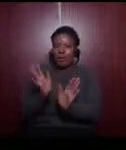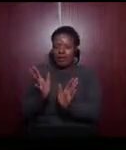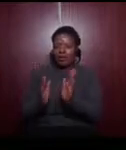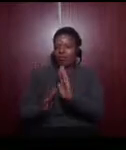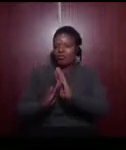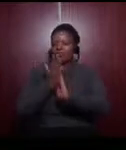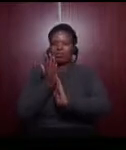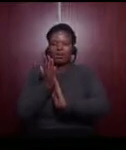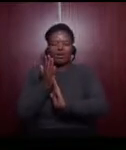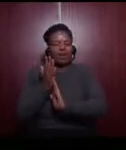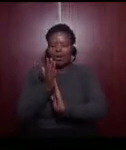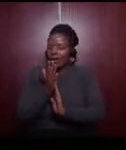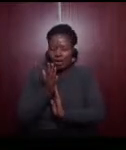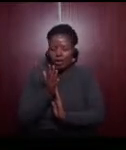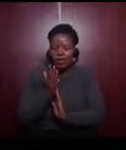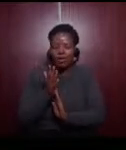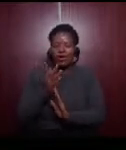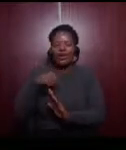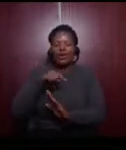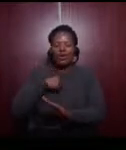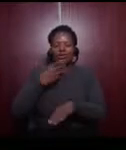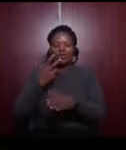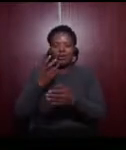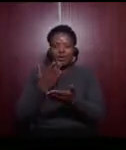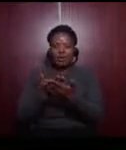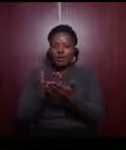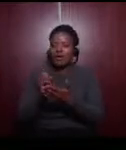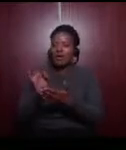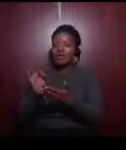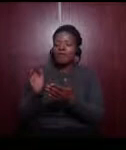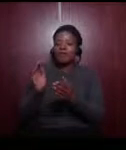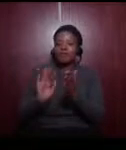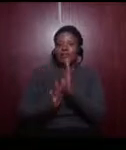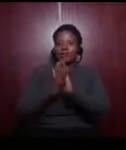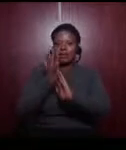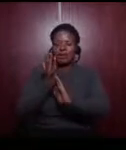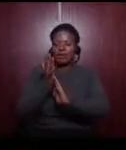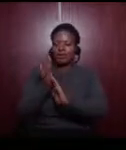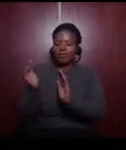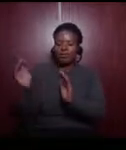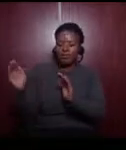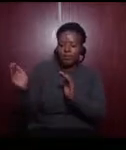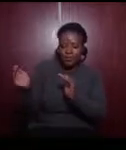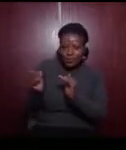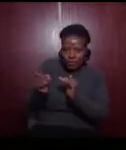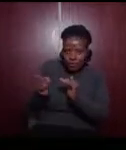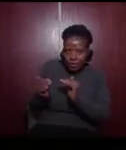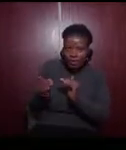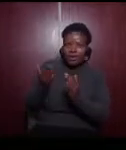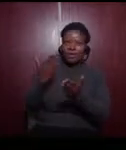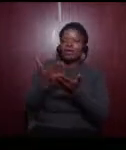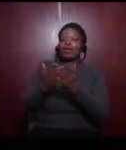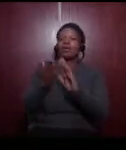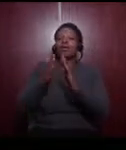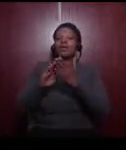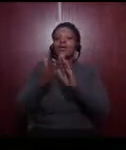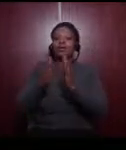Kube nawo ukuthi siyakwazi ukuthi disaster ingakenzeki nje abantu abakwazi ukuthi bese kuhlaleni bakwazi